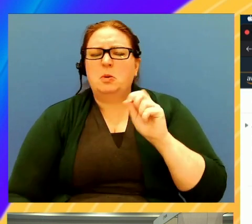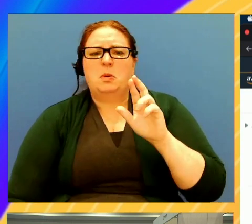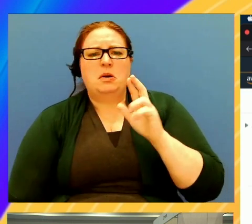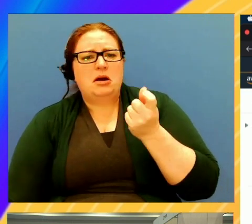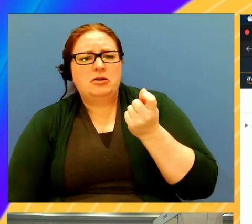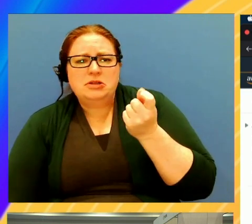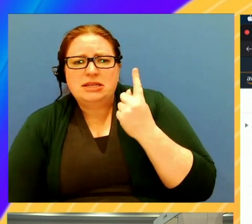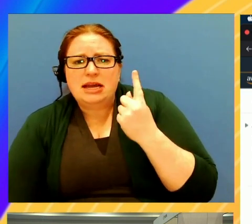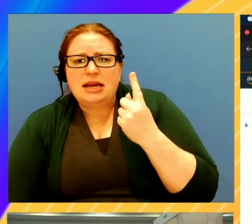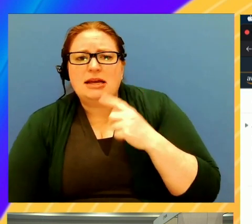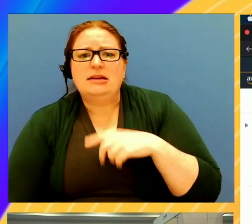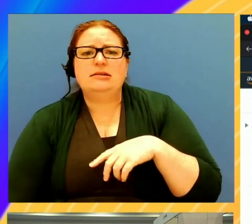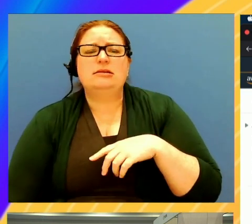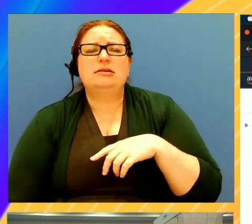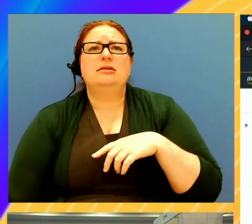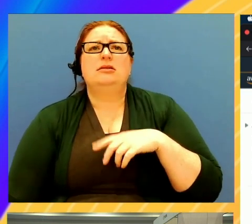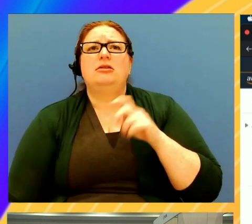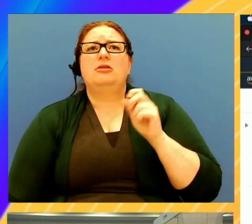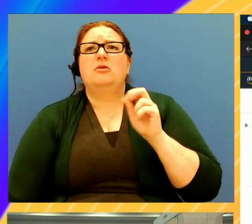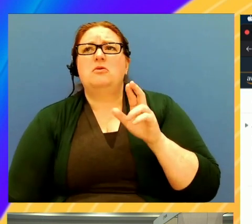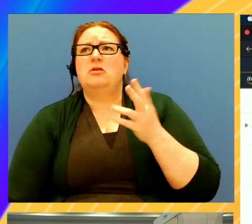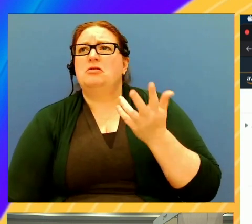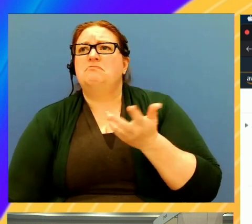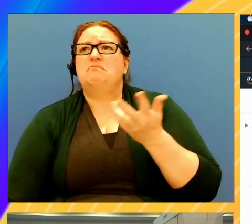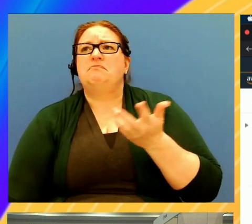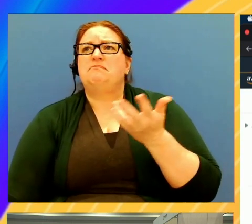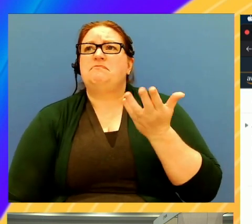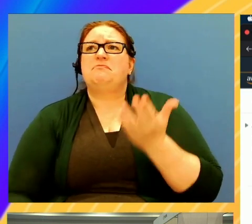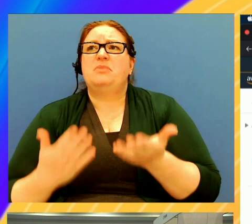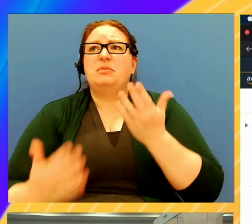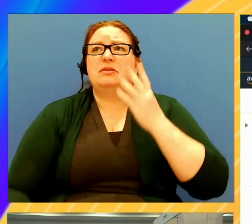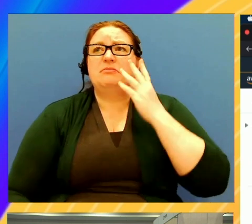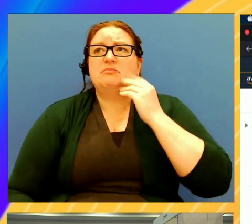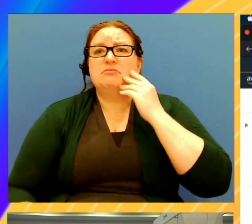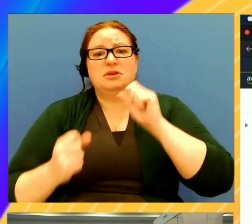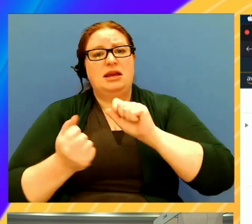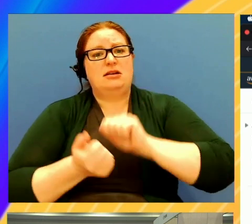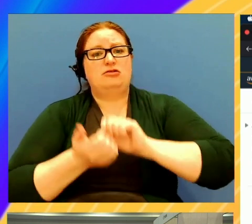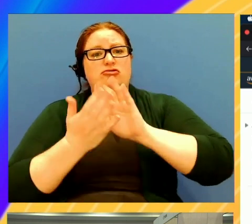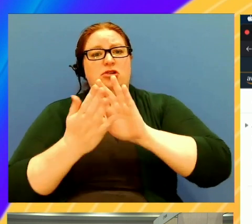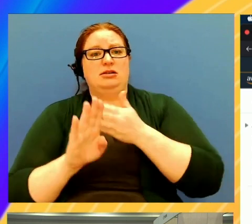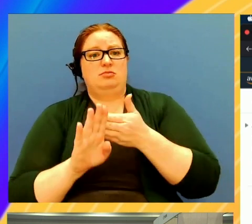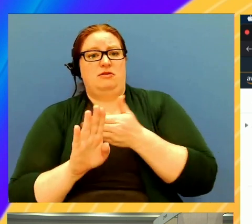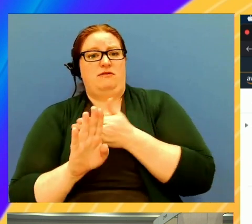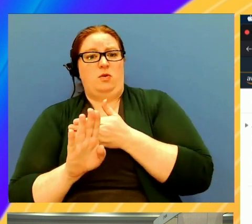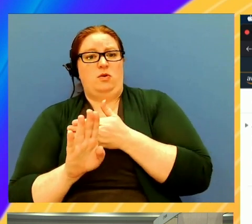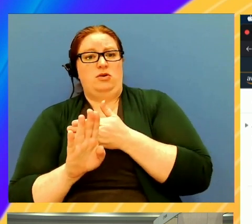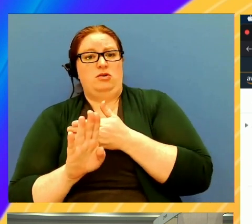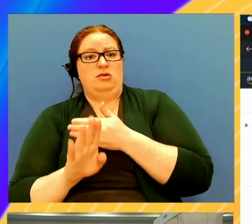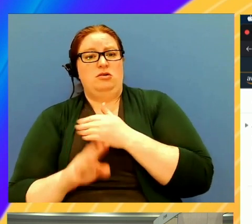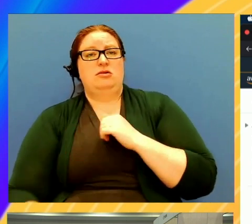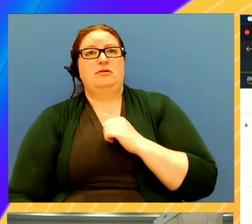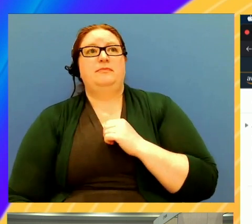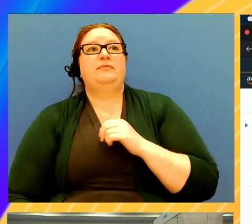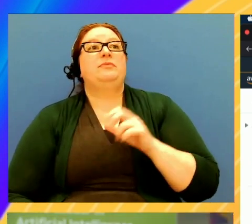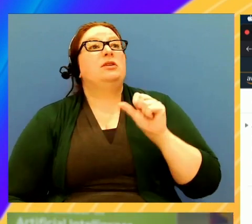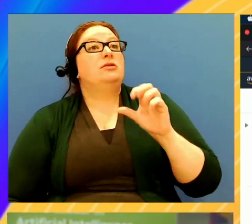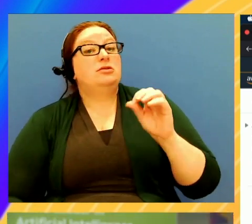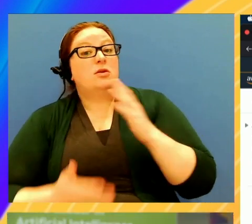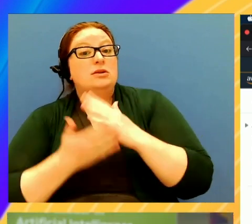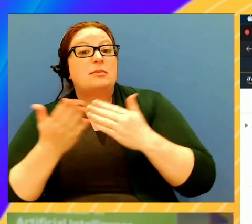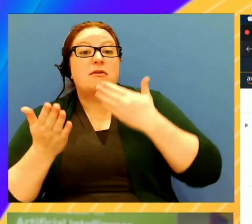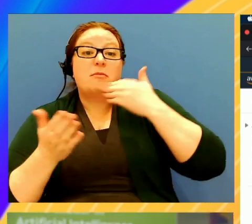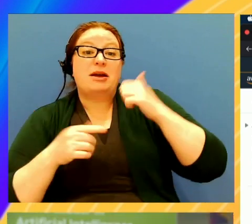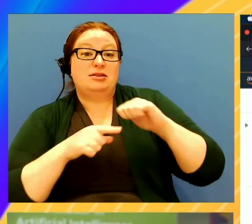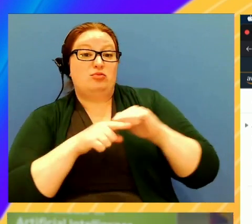they may be able to running into, so they're able to address them before they... So some of the best practices we